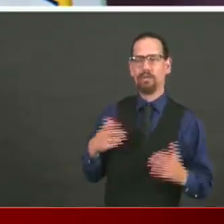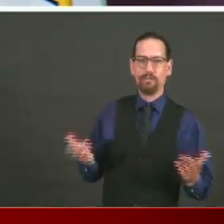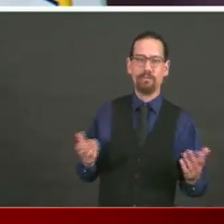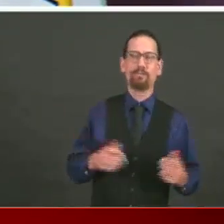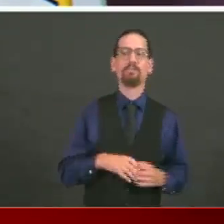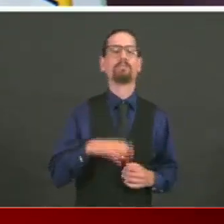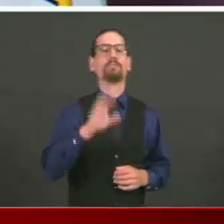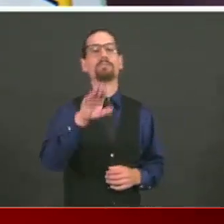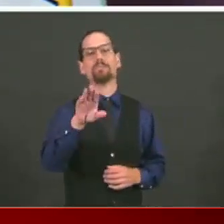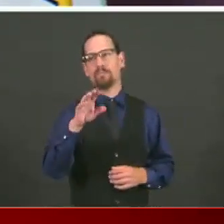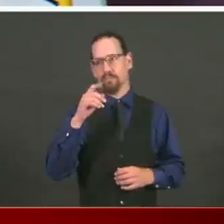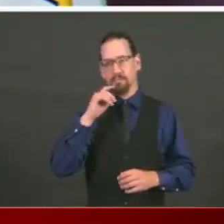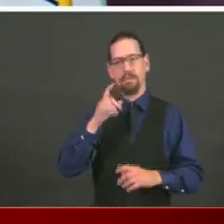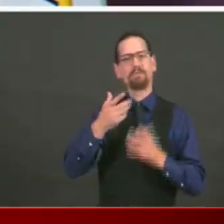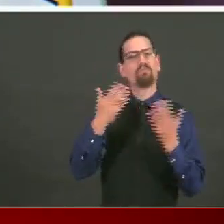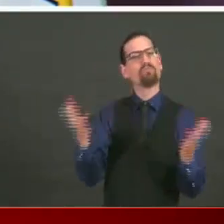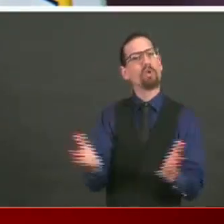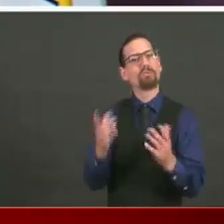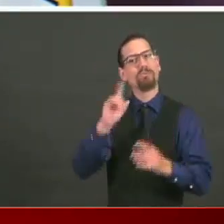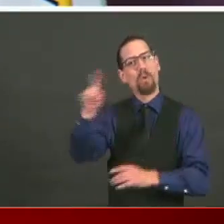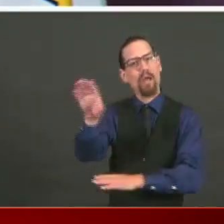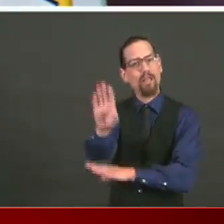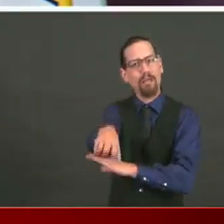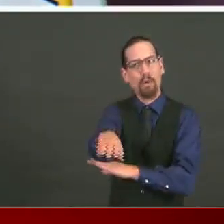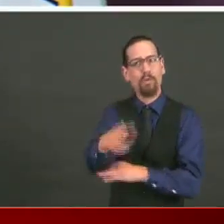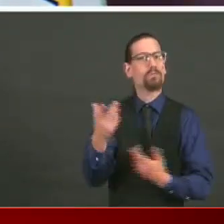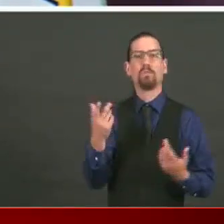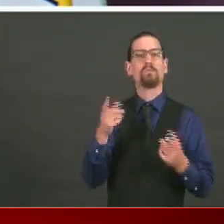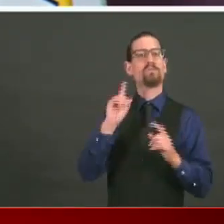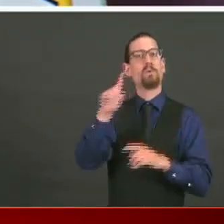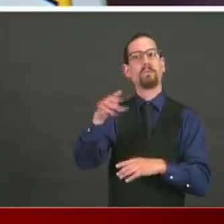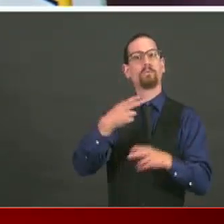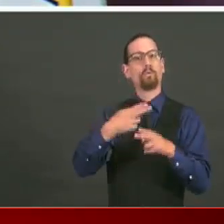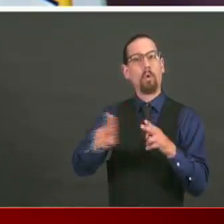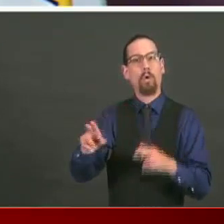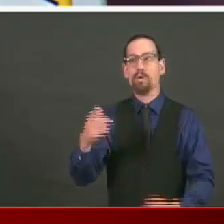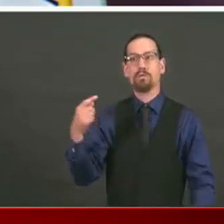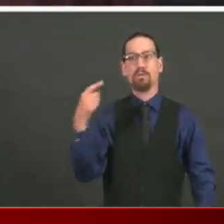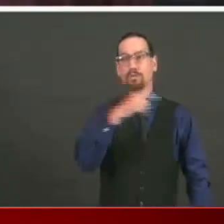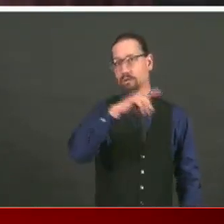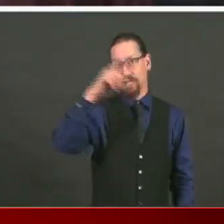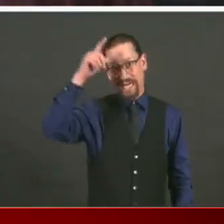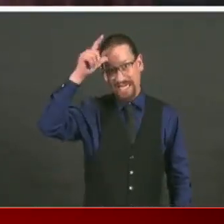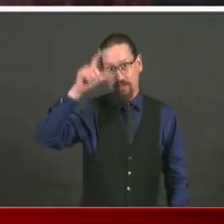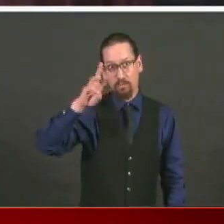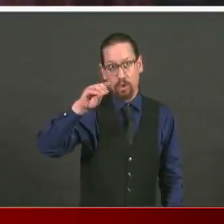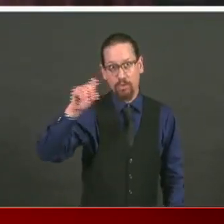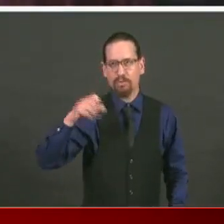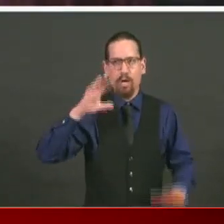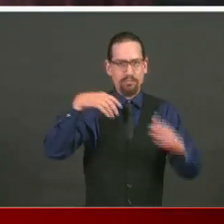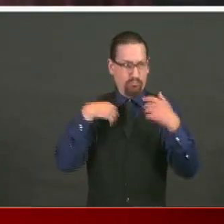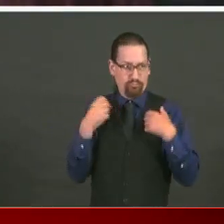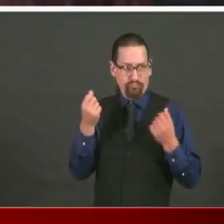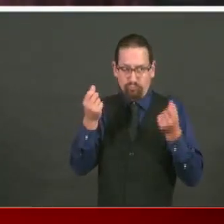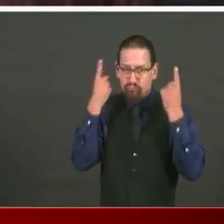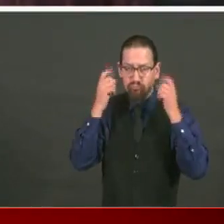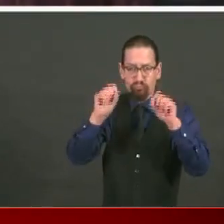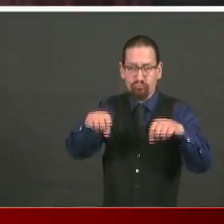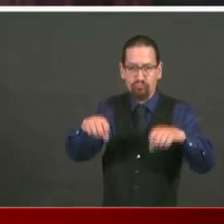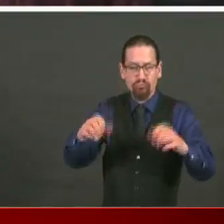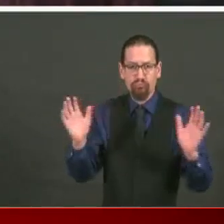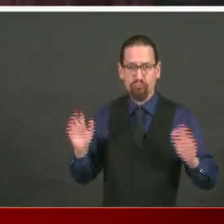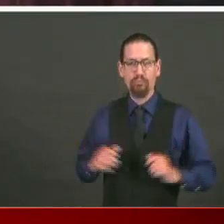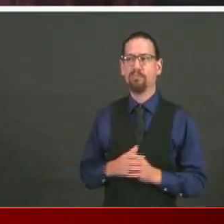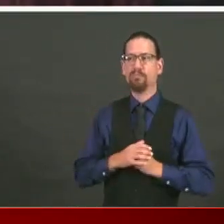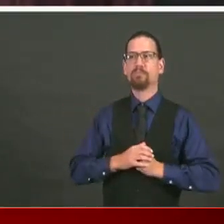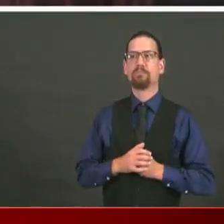morning. Don't stay as long. Go to another beach. Go to Lincoln Woods. I get it. I understand. Governor, I read your proposal